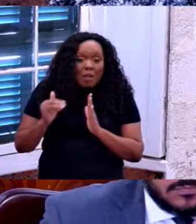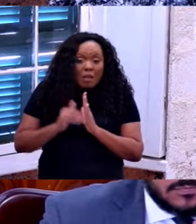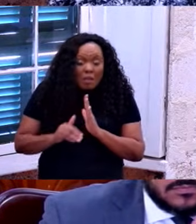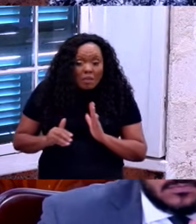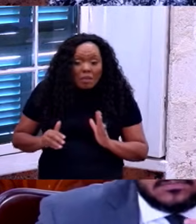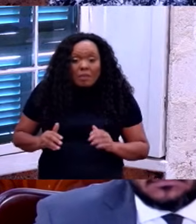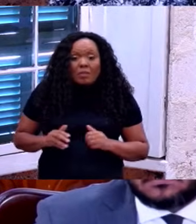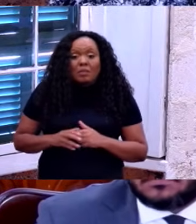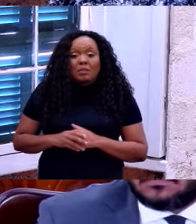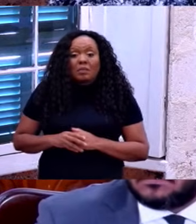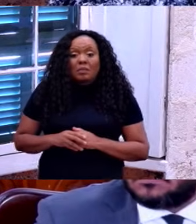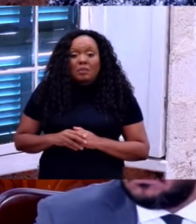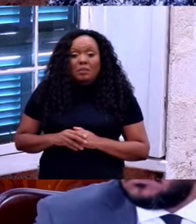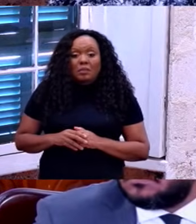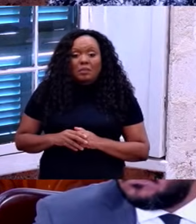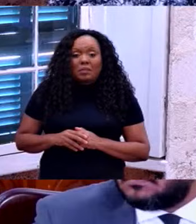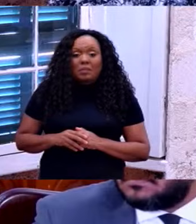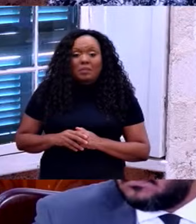one must